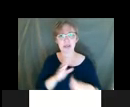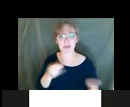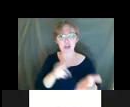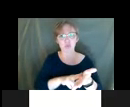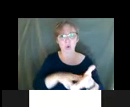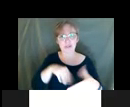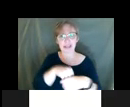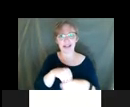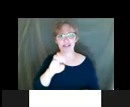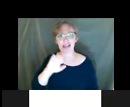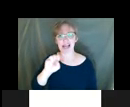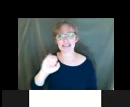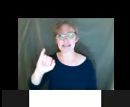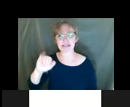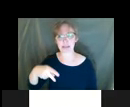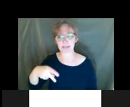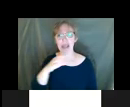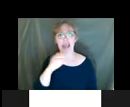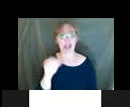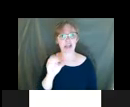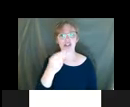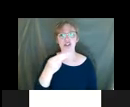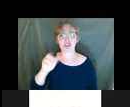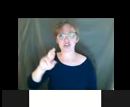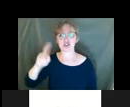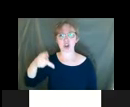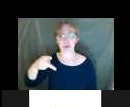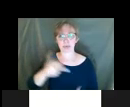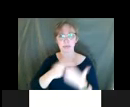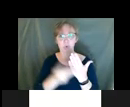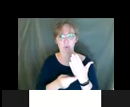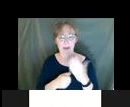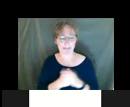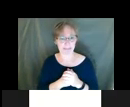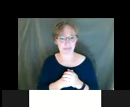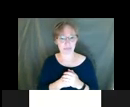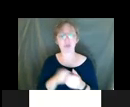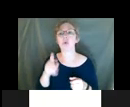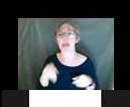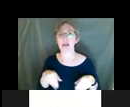program? Well, let me start with EISEP.